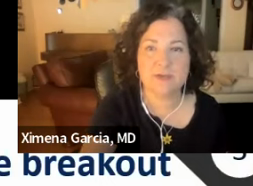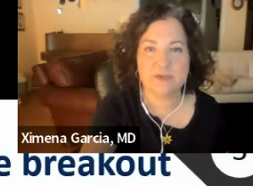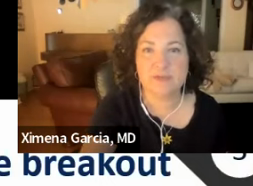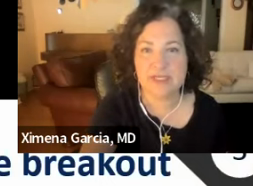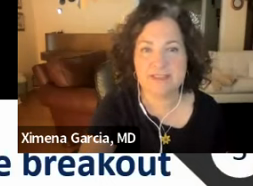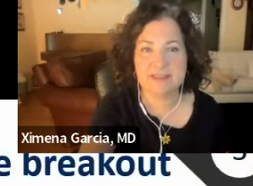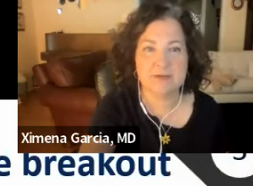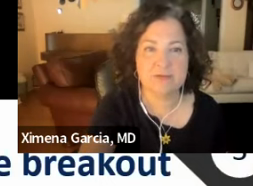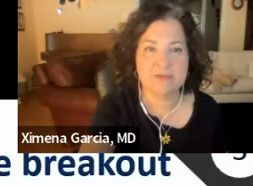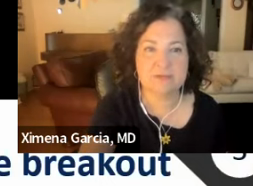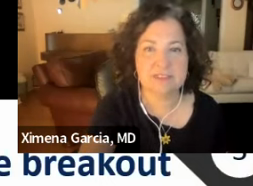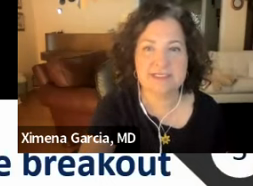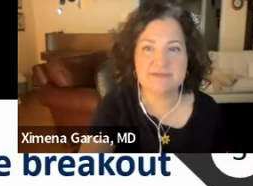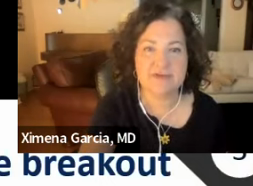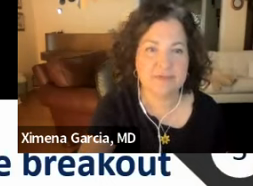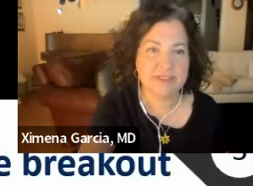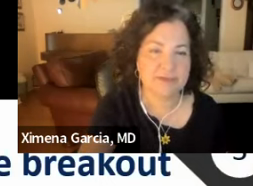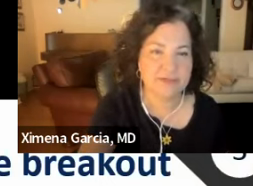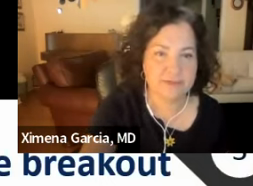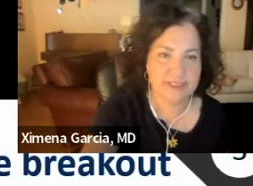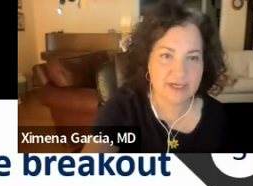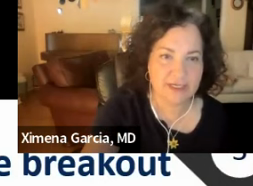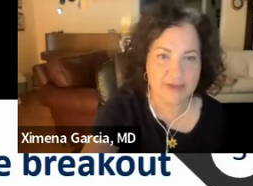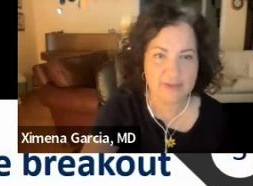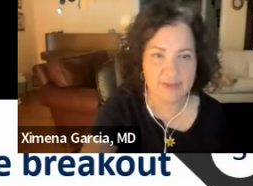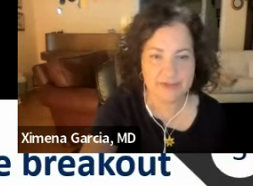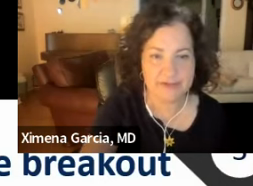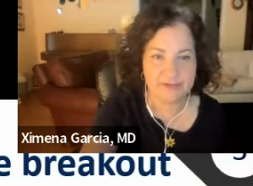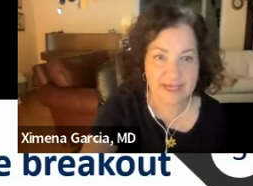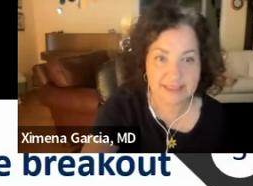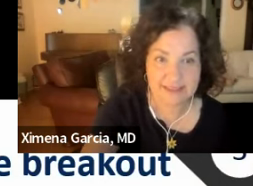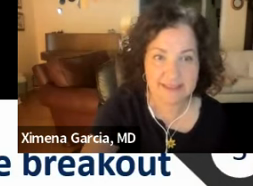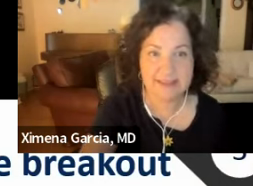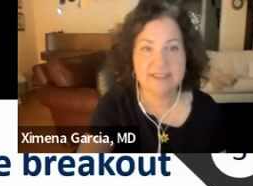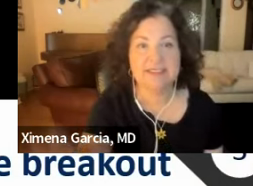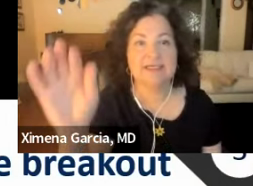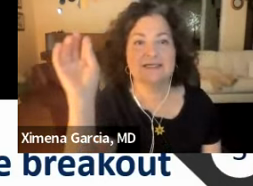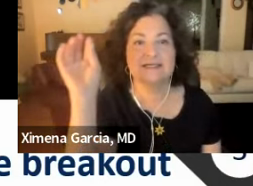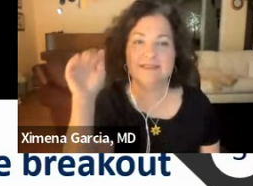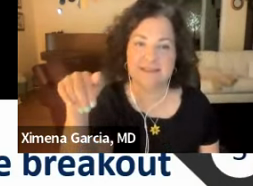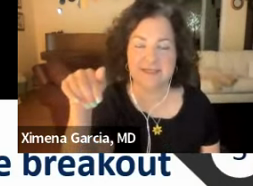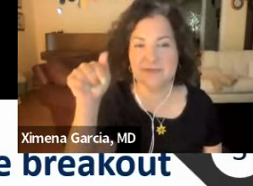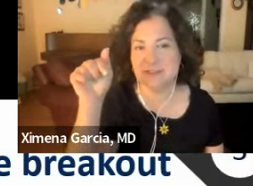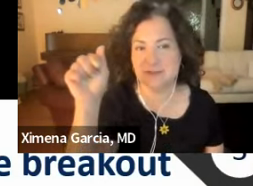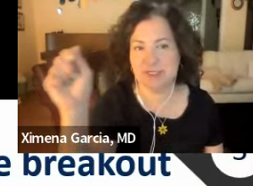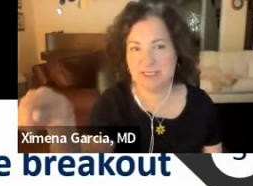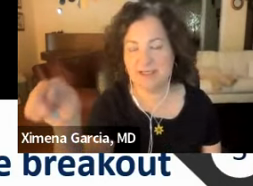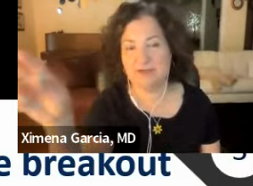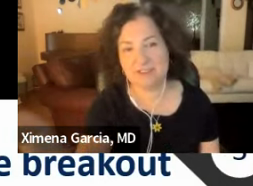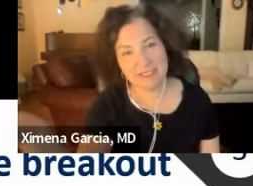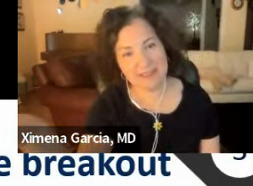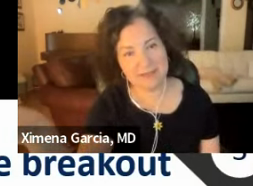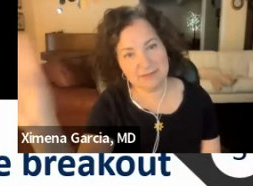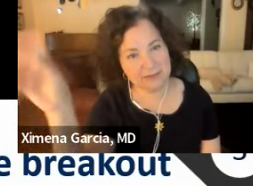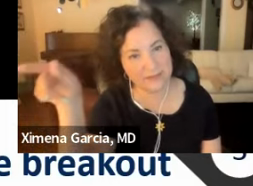sort of like where we've been. So the last 5 months we have spent talking about barriers to vaccine. Today was the beginning